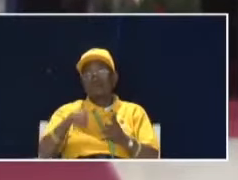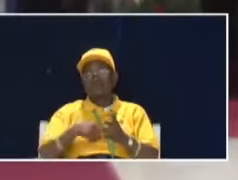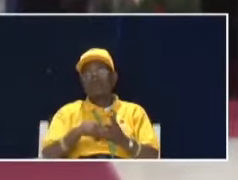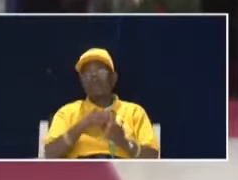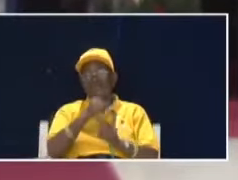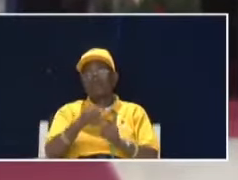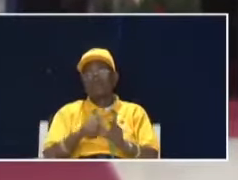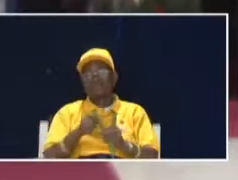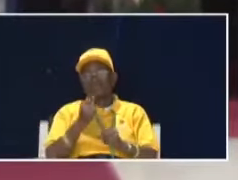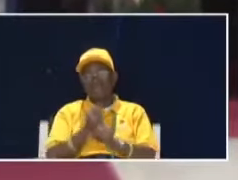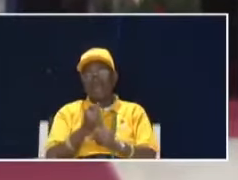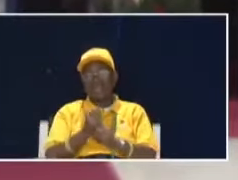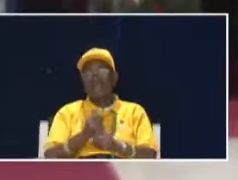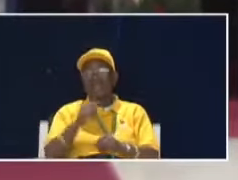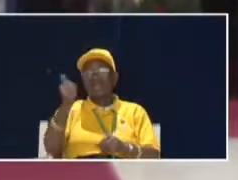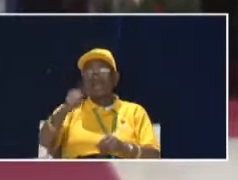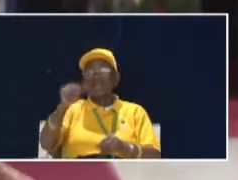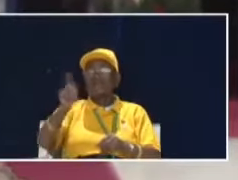anywhere,